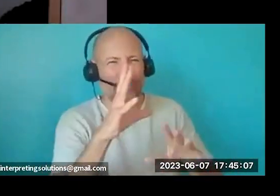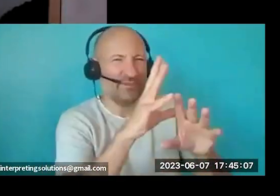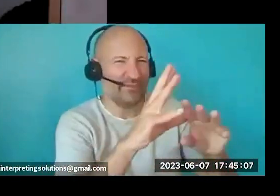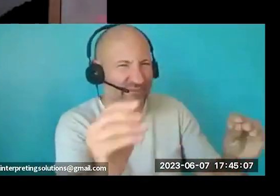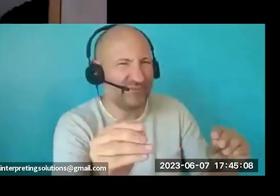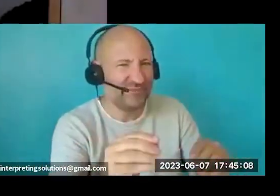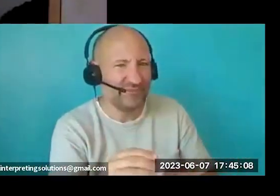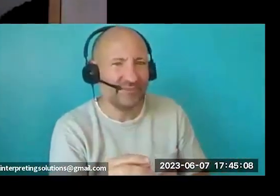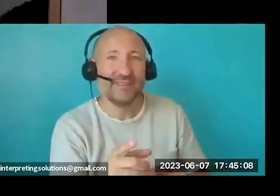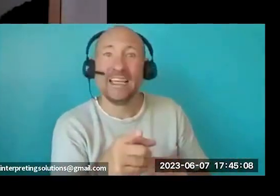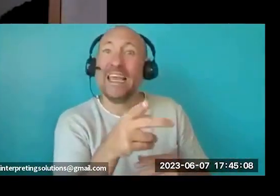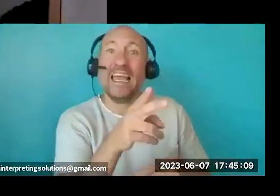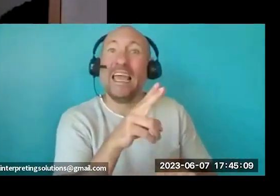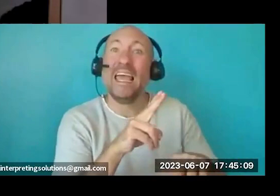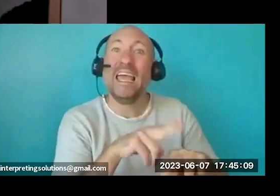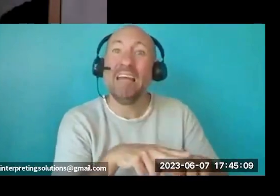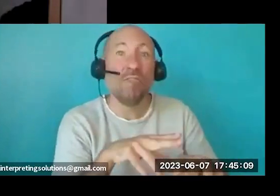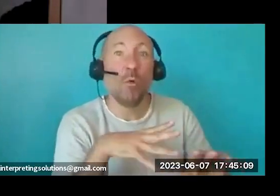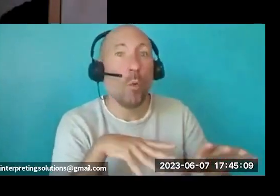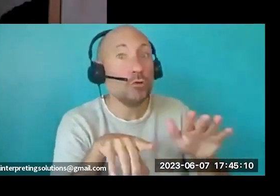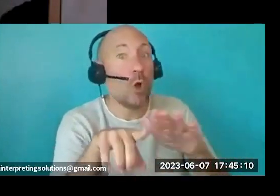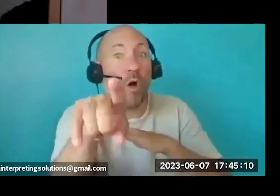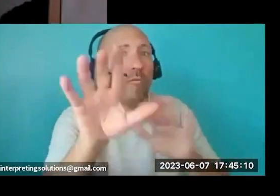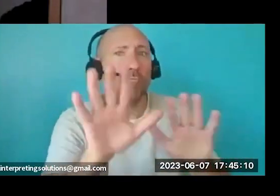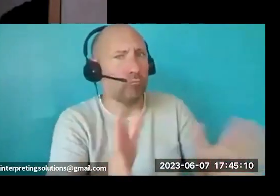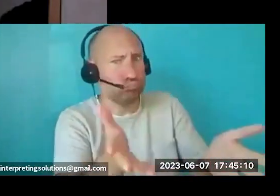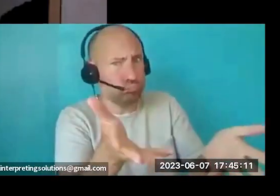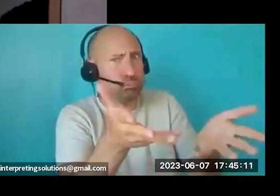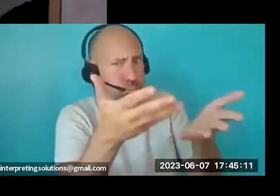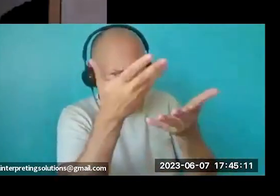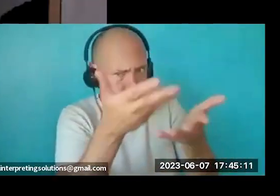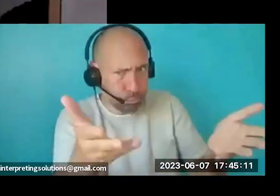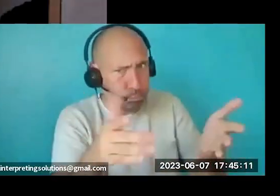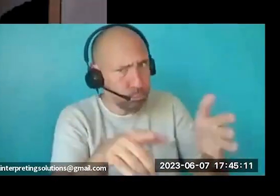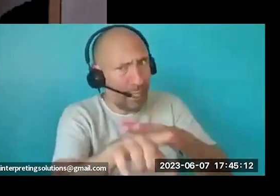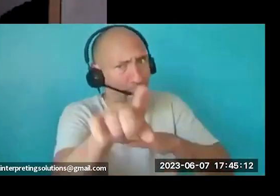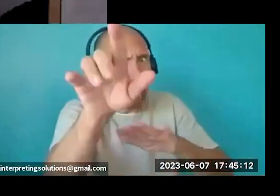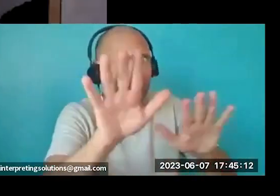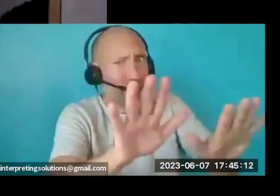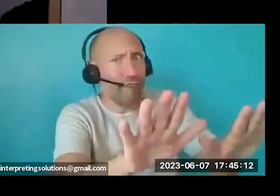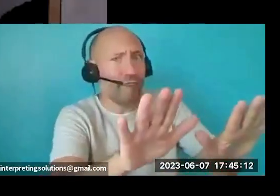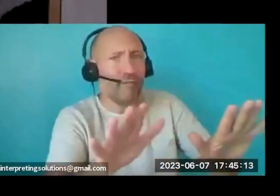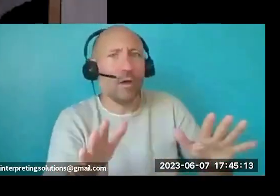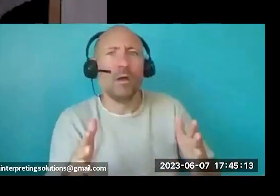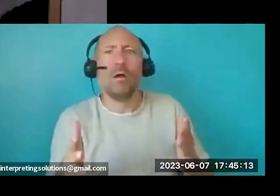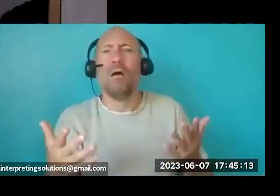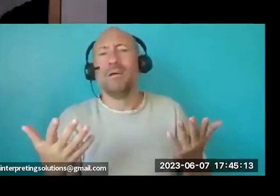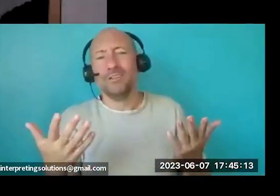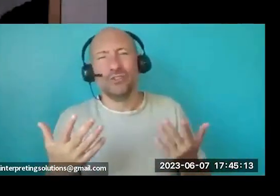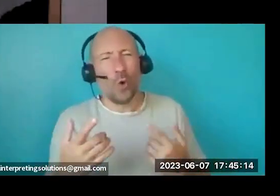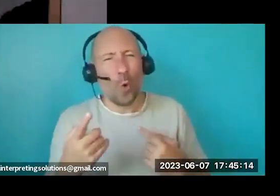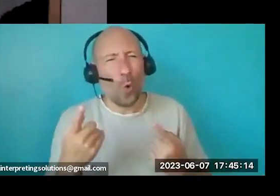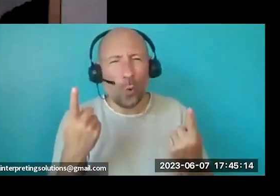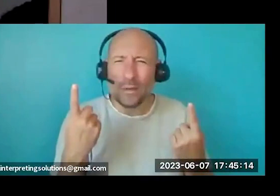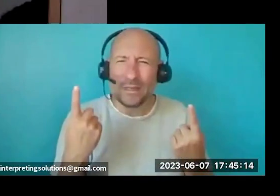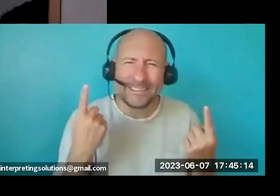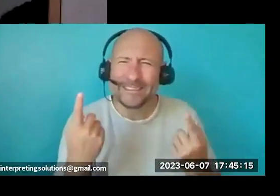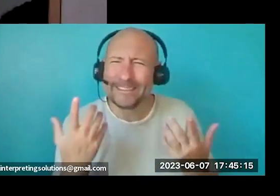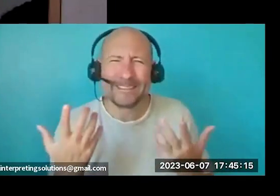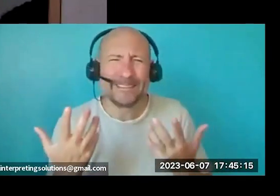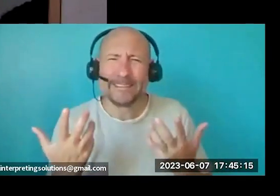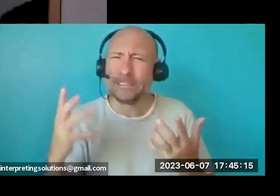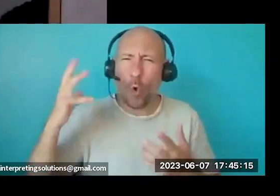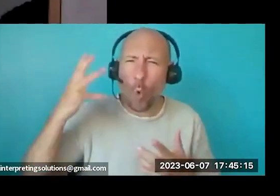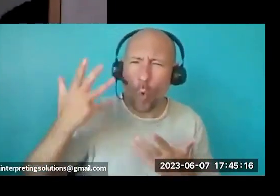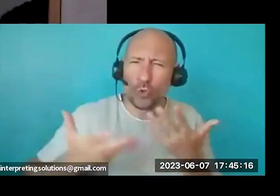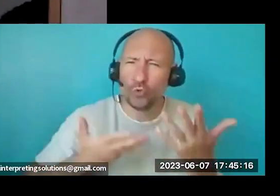people to leave the theatre and feel like they can leave the theatre. And then we've been looking at lots of different approaches for audio description. And then